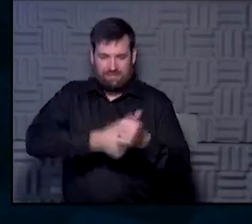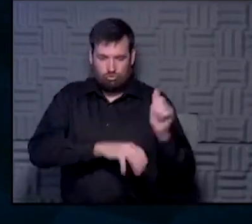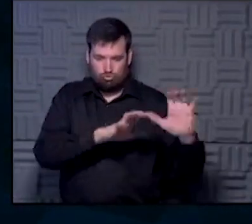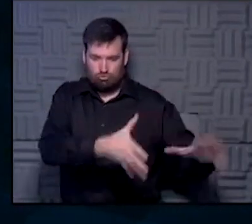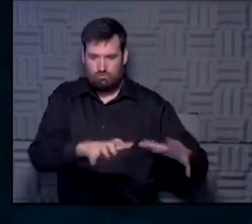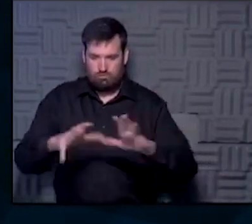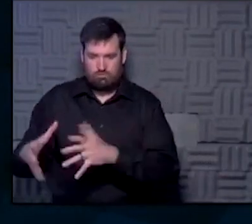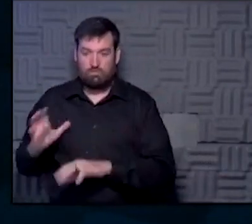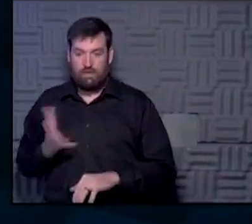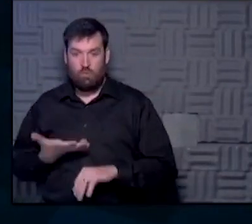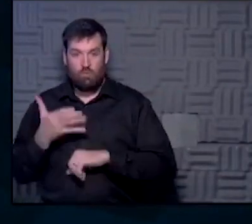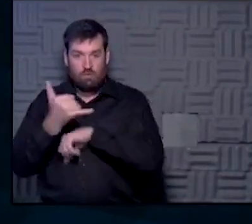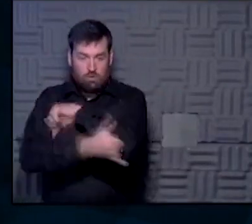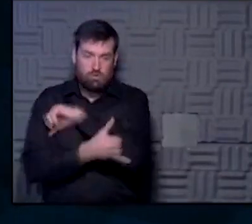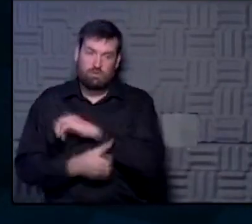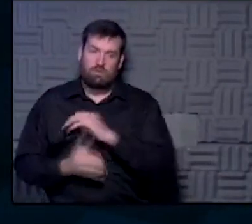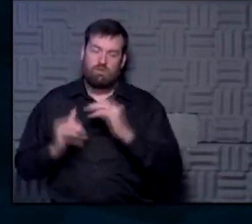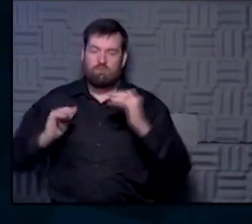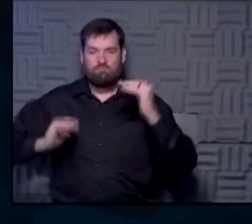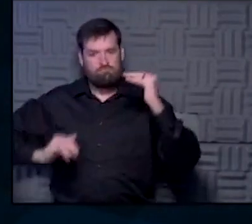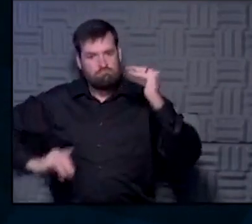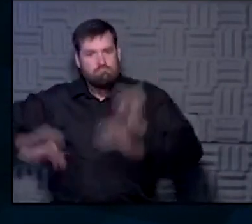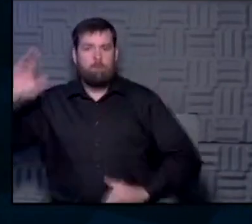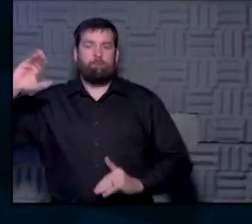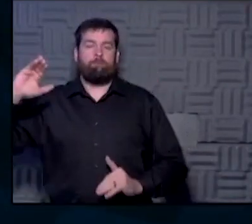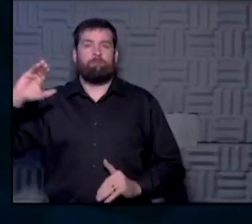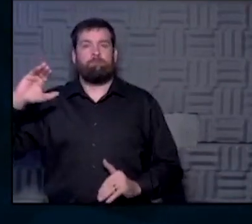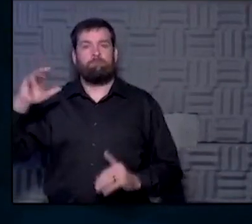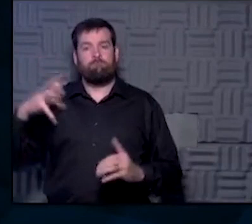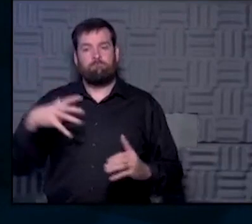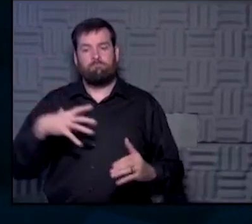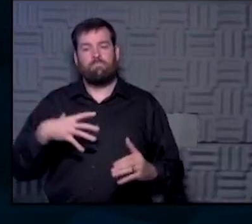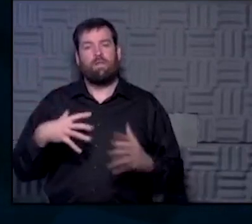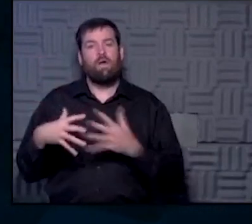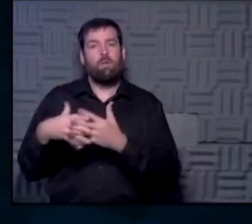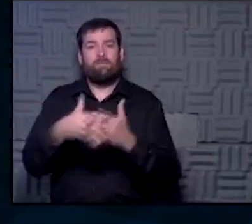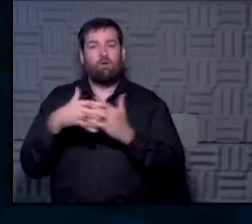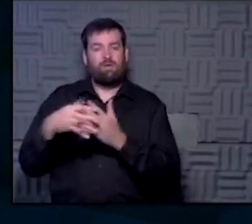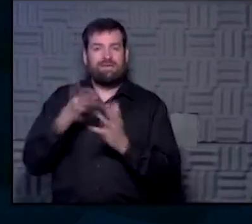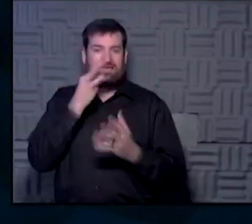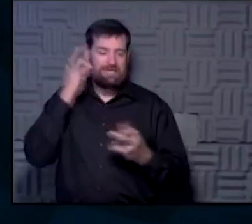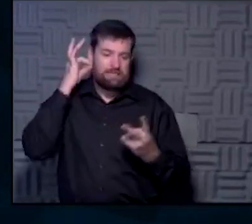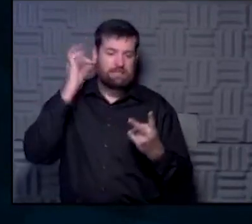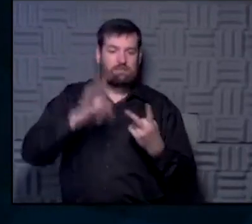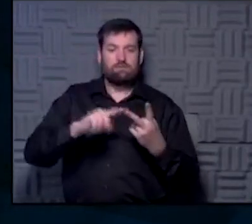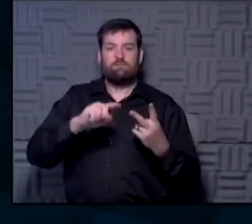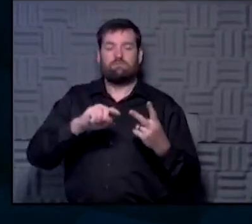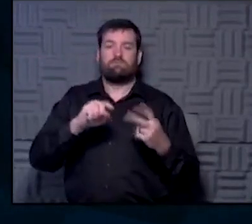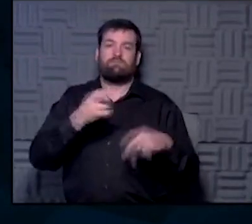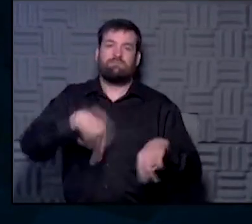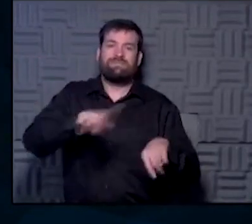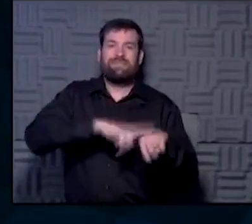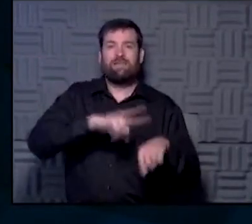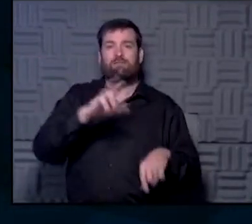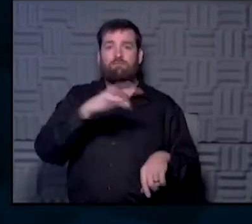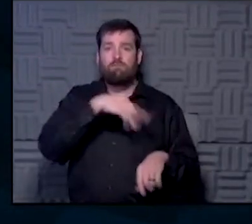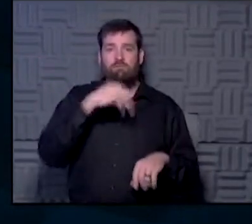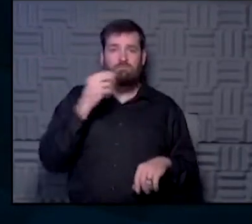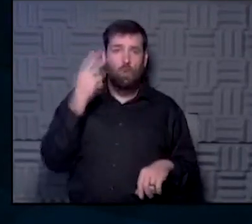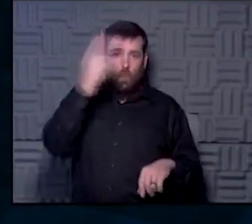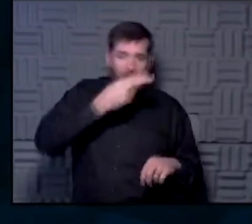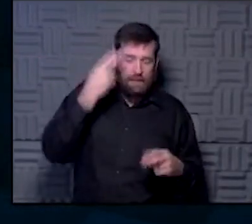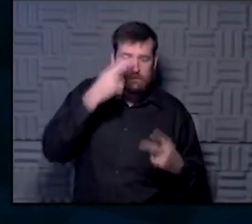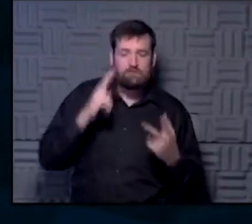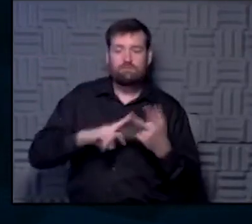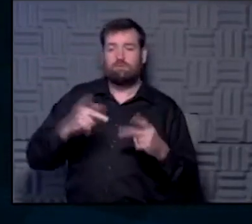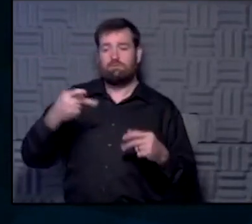categories within our community, we're actually seeing much, much higher rates of American Indian and Alaskan Native and Native Hawaiian and other Pacific Islander. Those